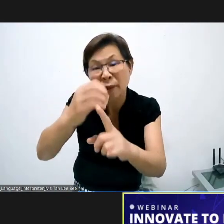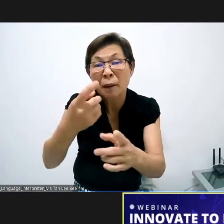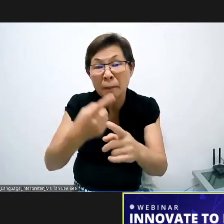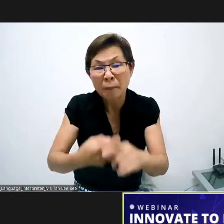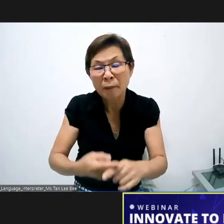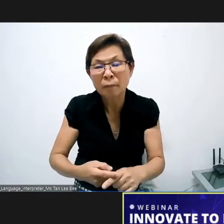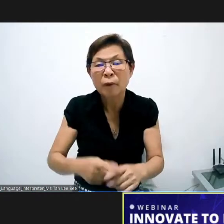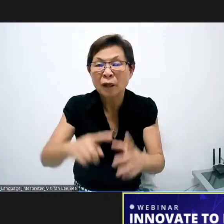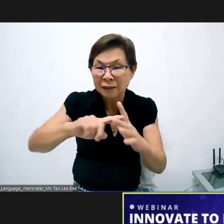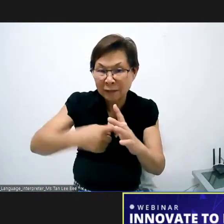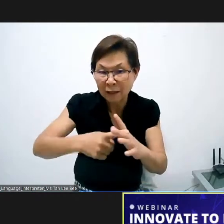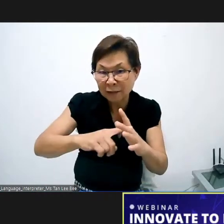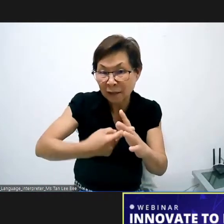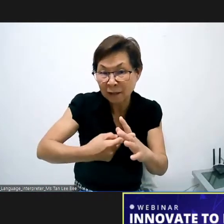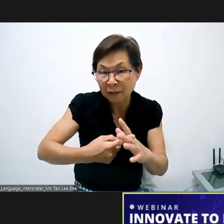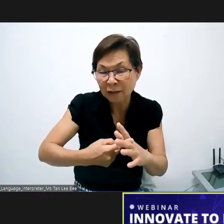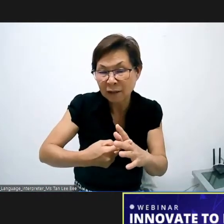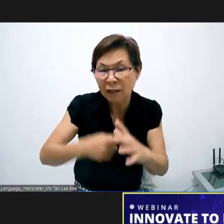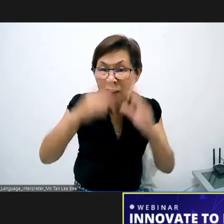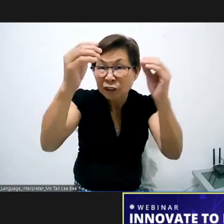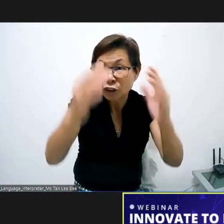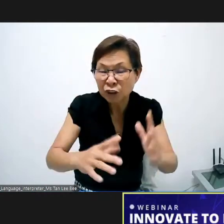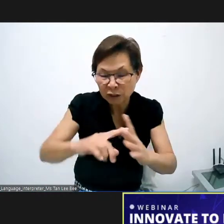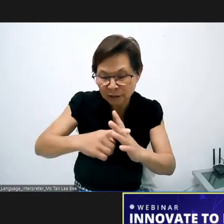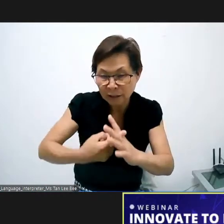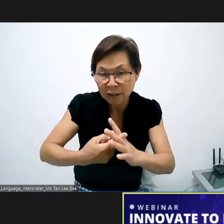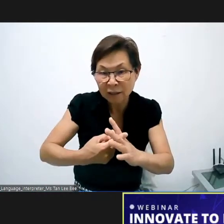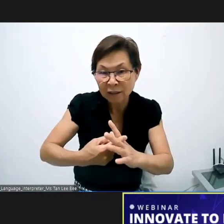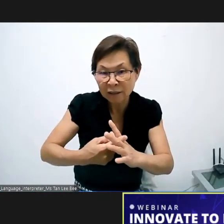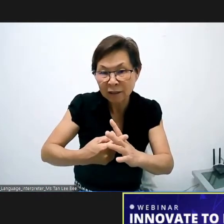they started to get